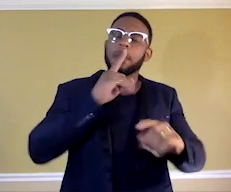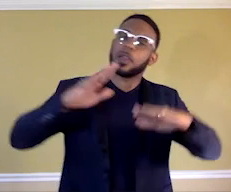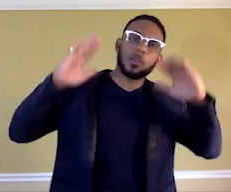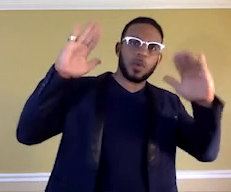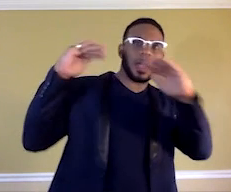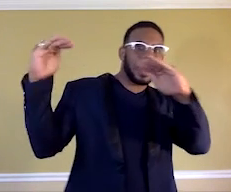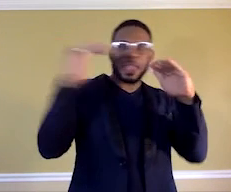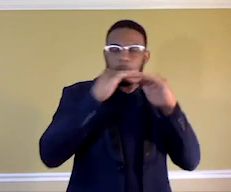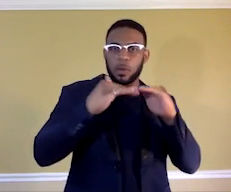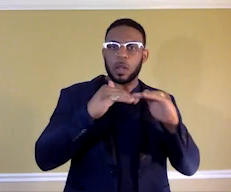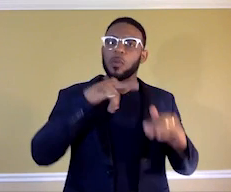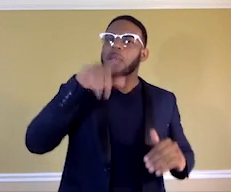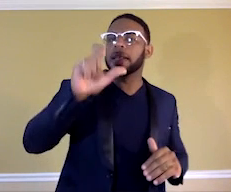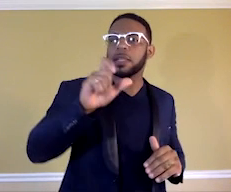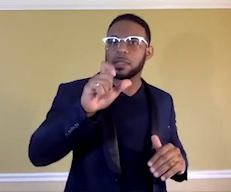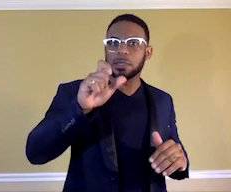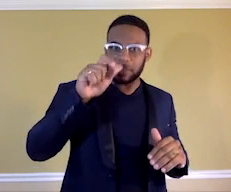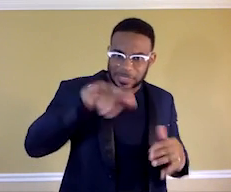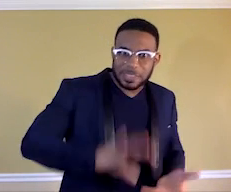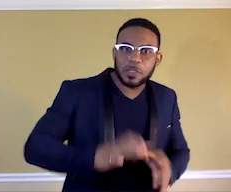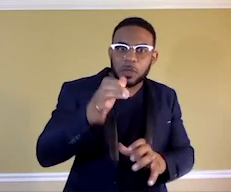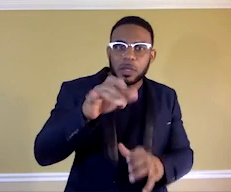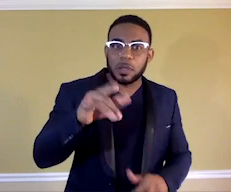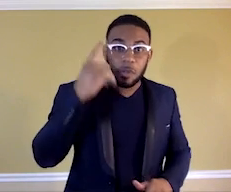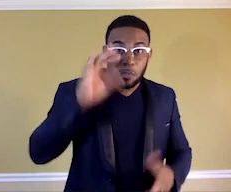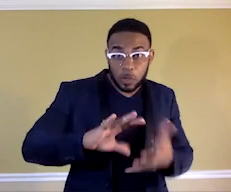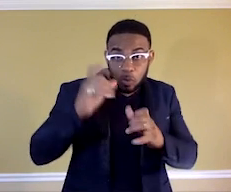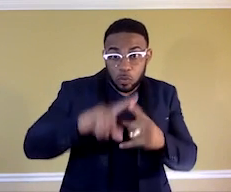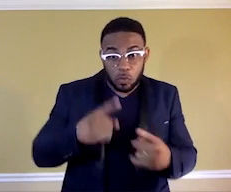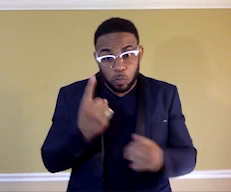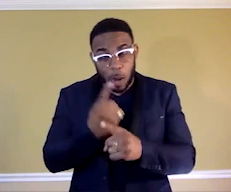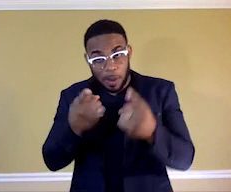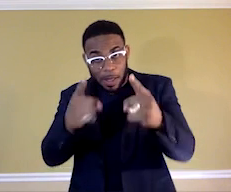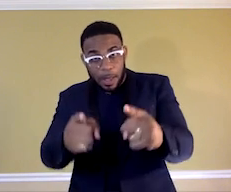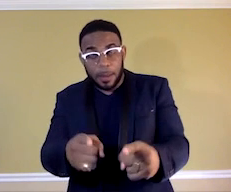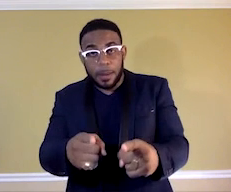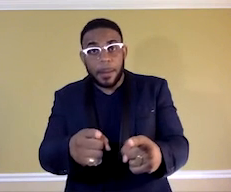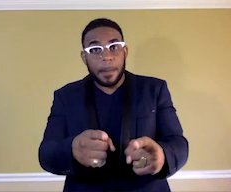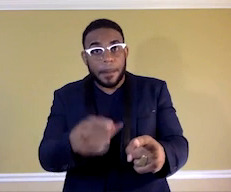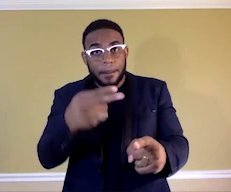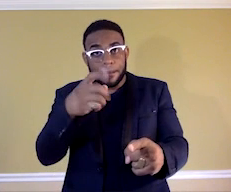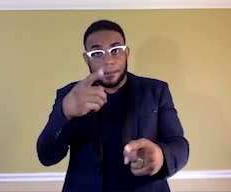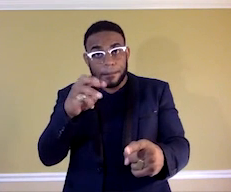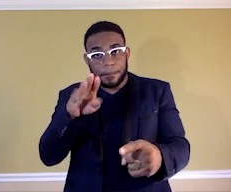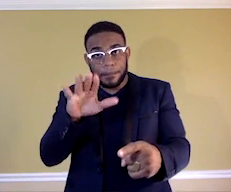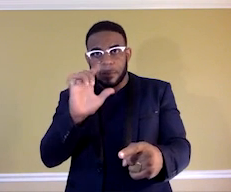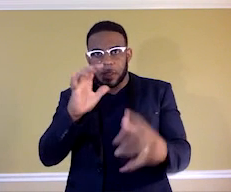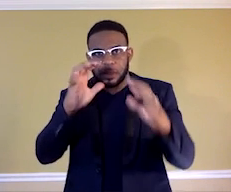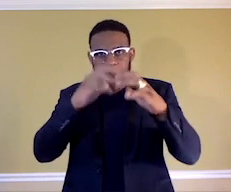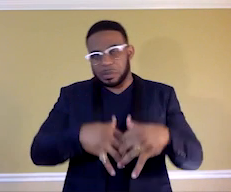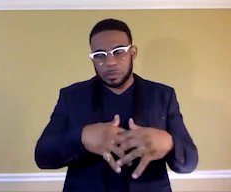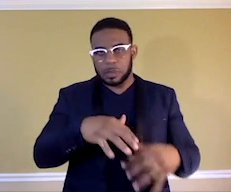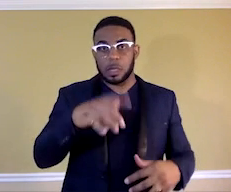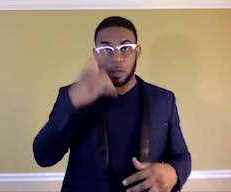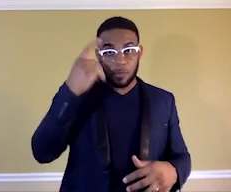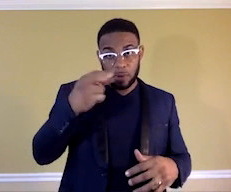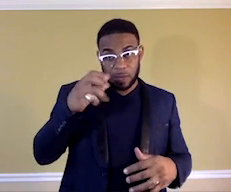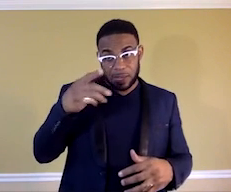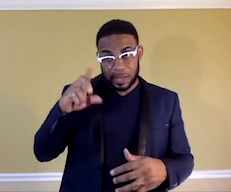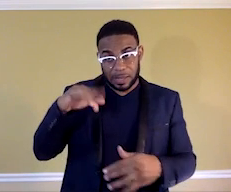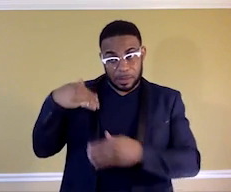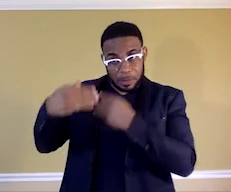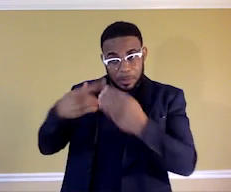great equalizer, we need disruption. For disruption to properly occur, hegemony needs to be dismantled. And for hegemony